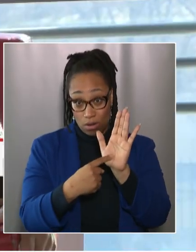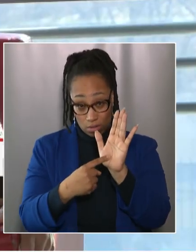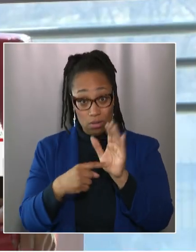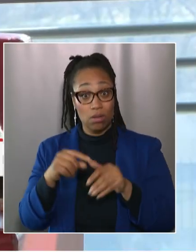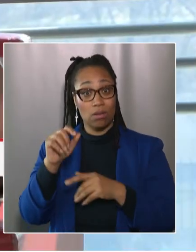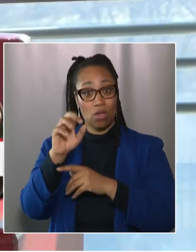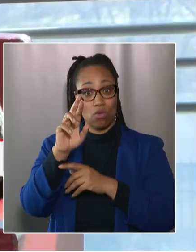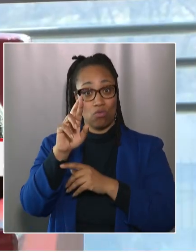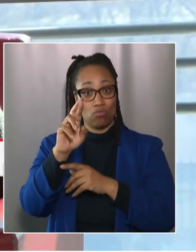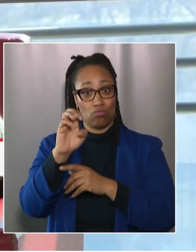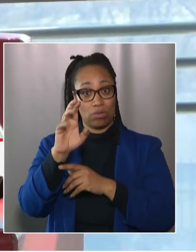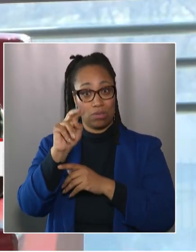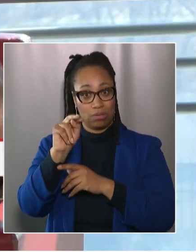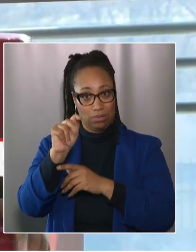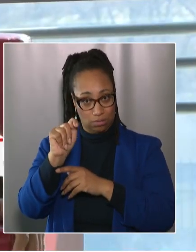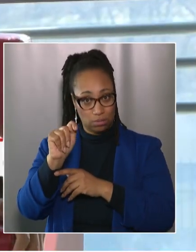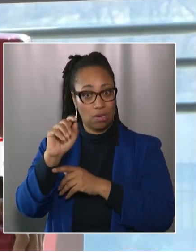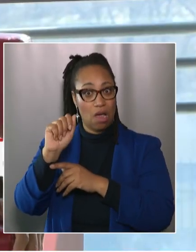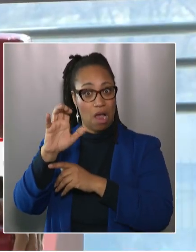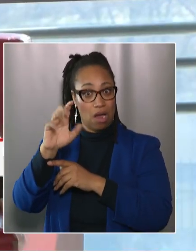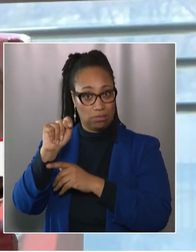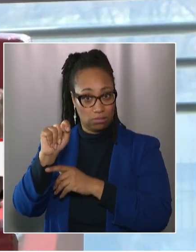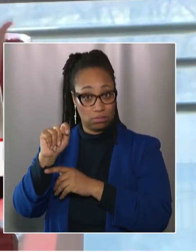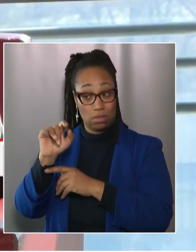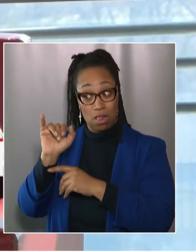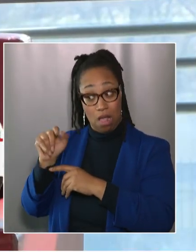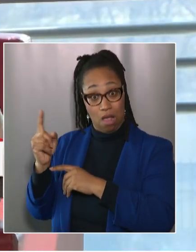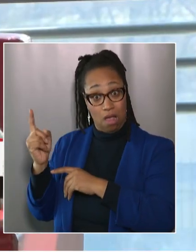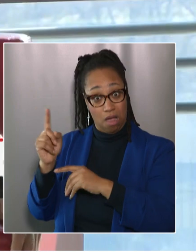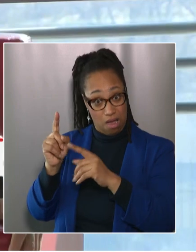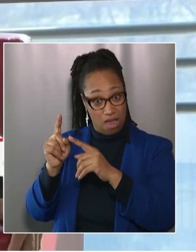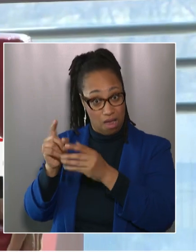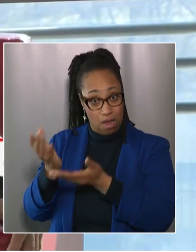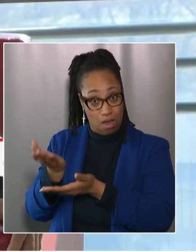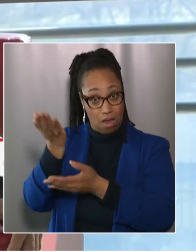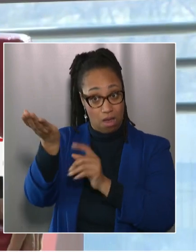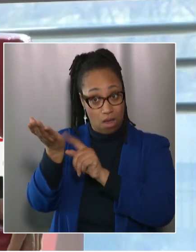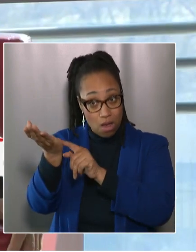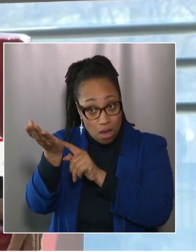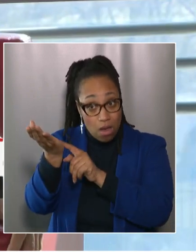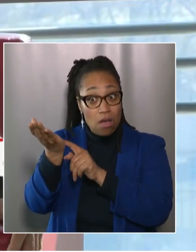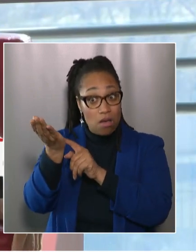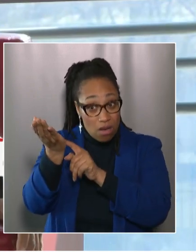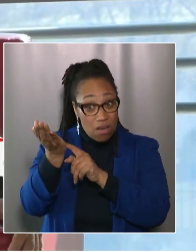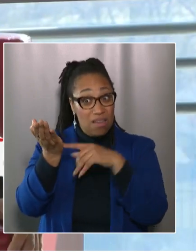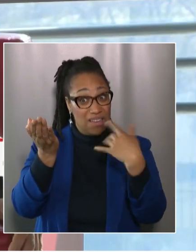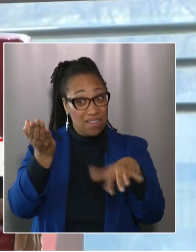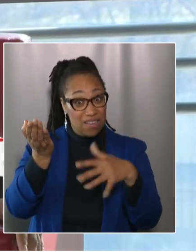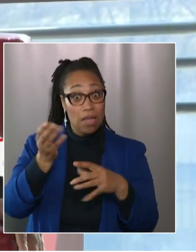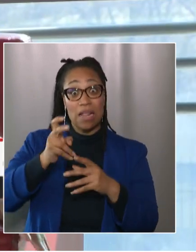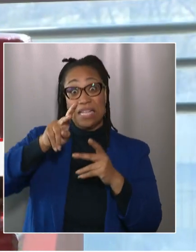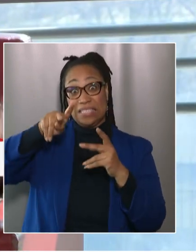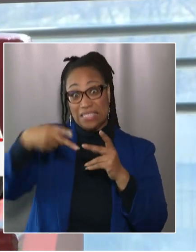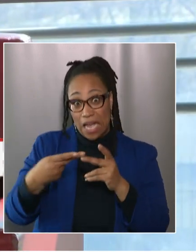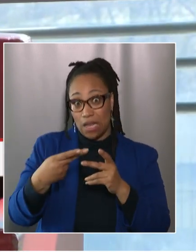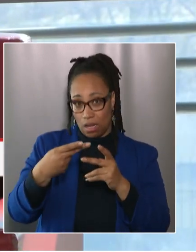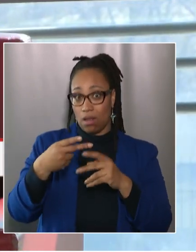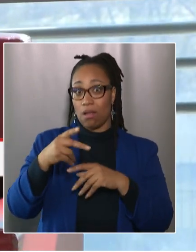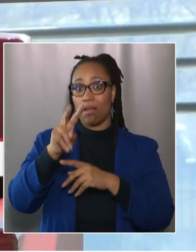be equally important. And we want to attract the type of investment that made DC